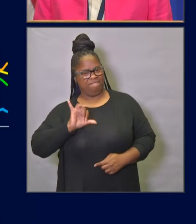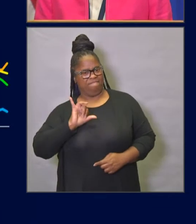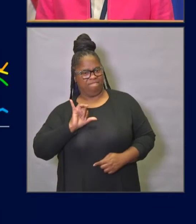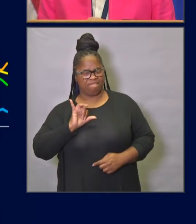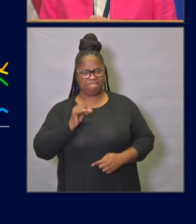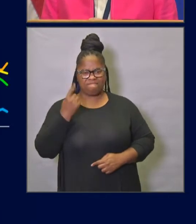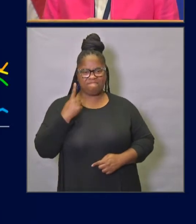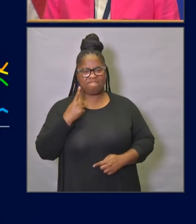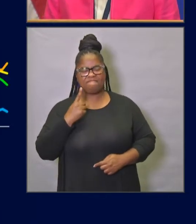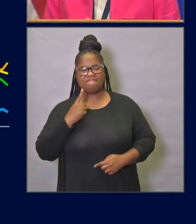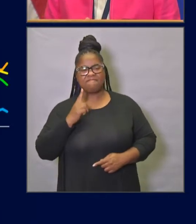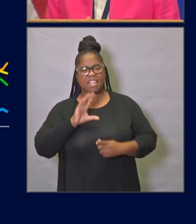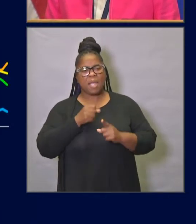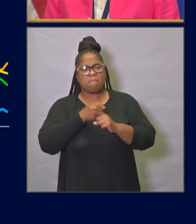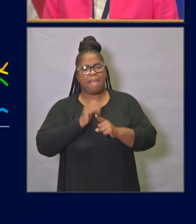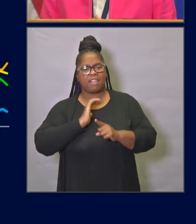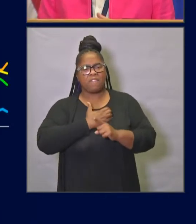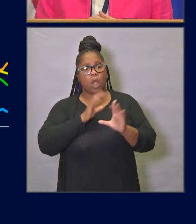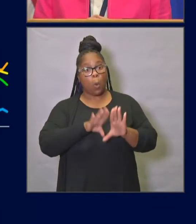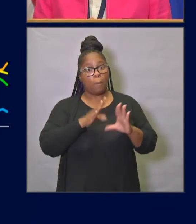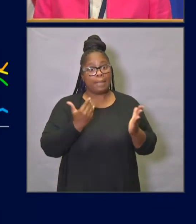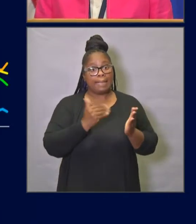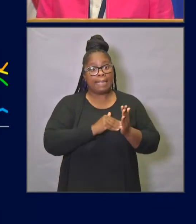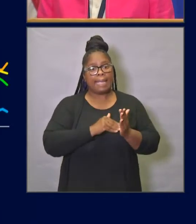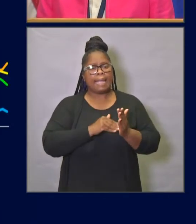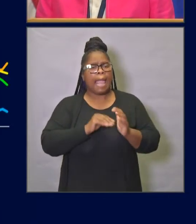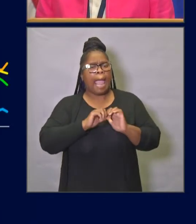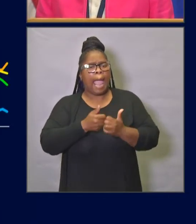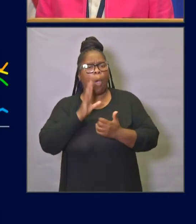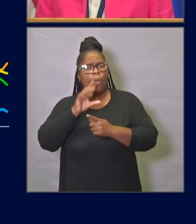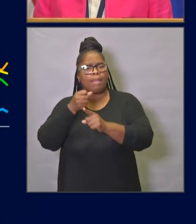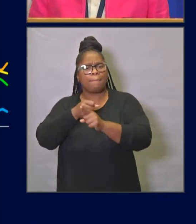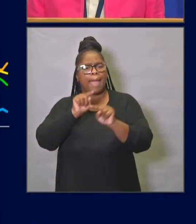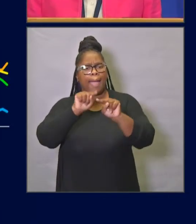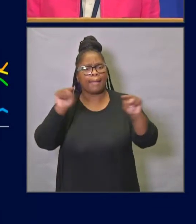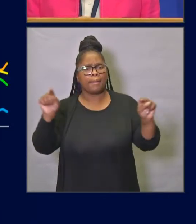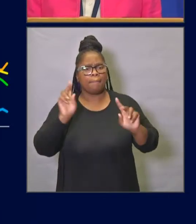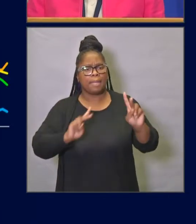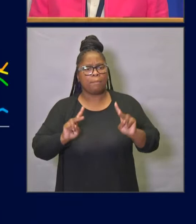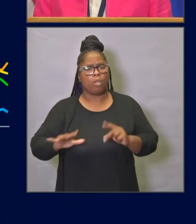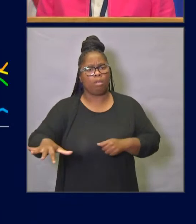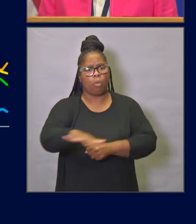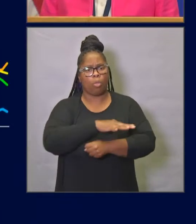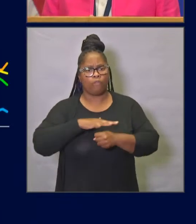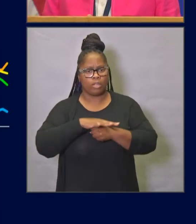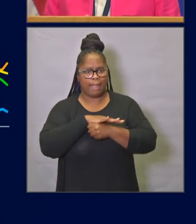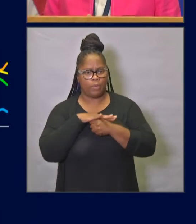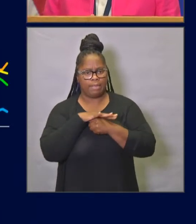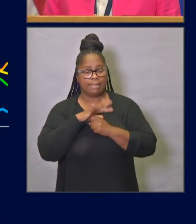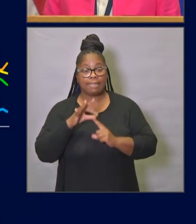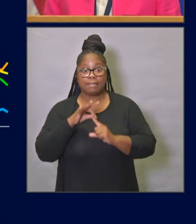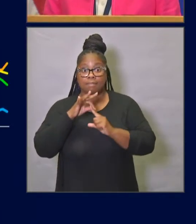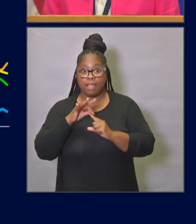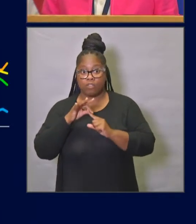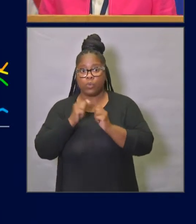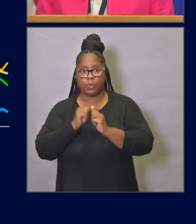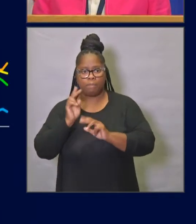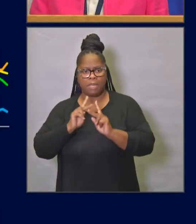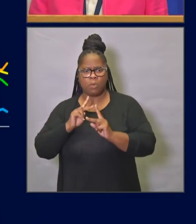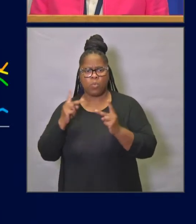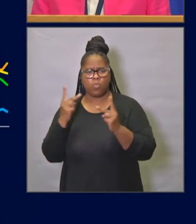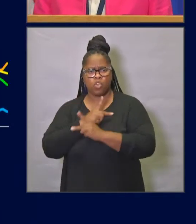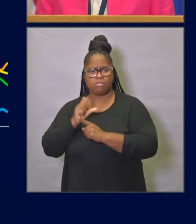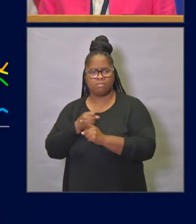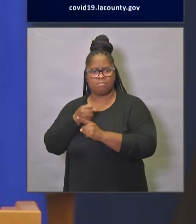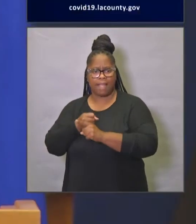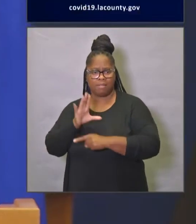reopenings and our actions, both across the entire county and especially among those people who are most affected by this